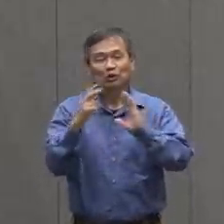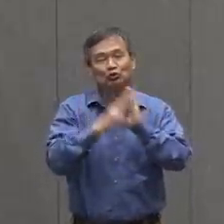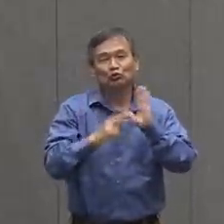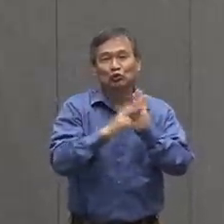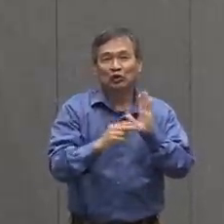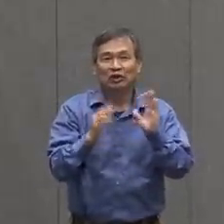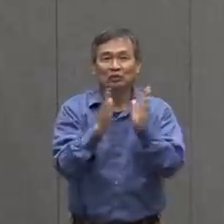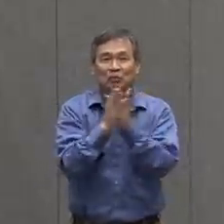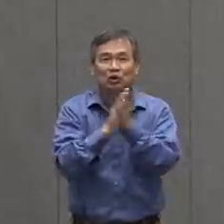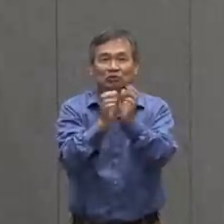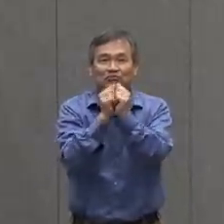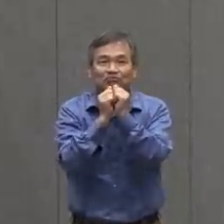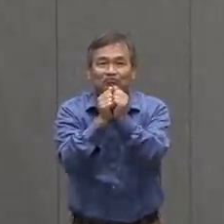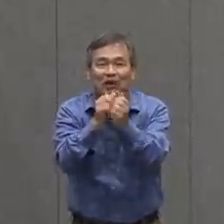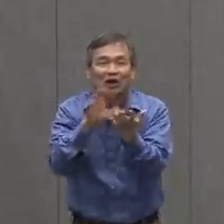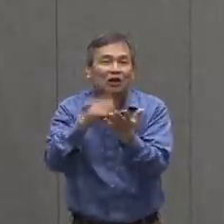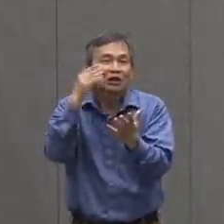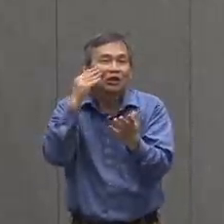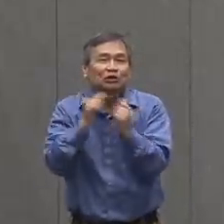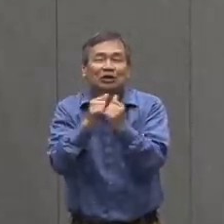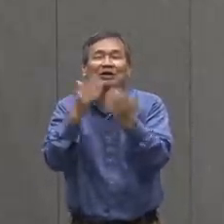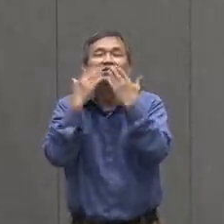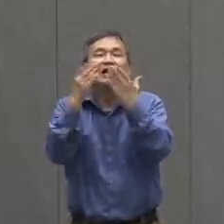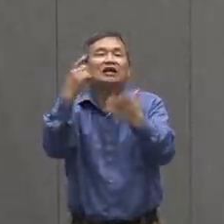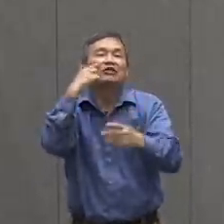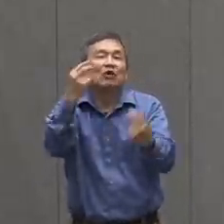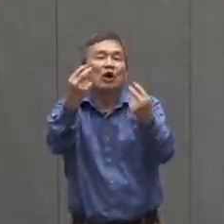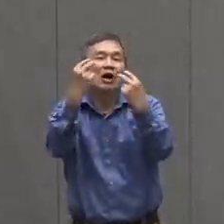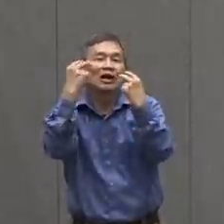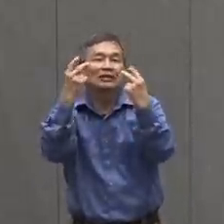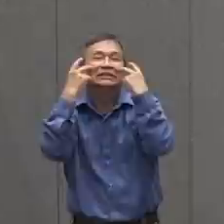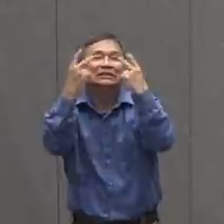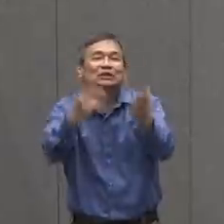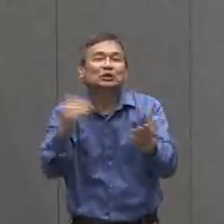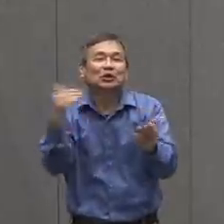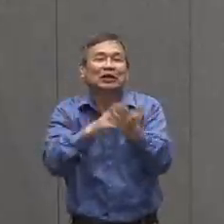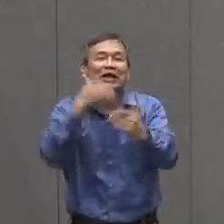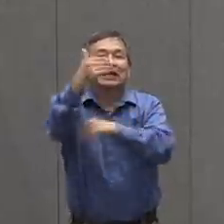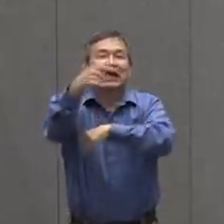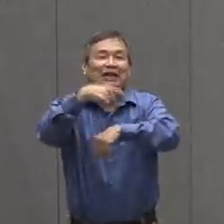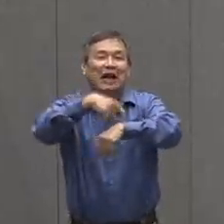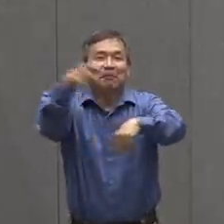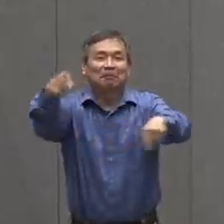some more books together and do some more learning. Thank you for joining us, and see you again next time.